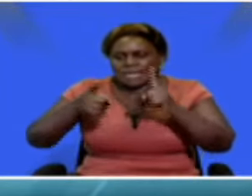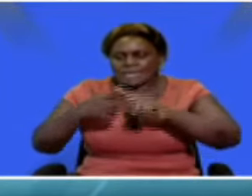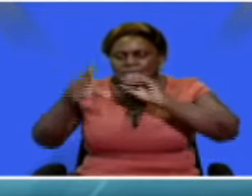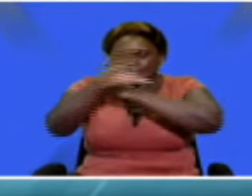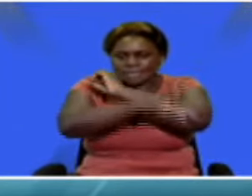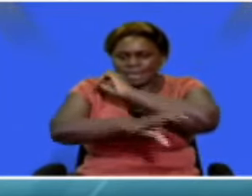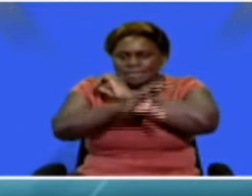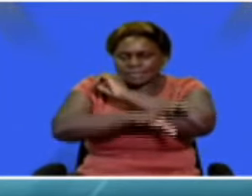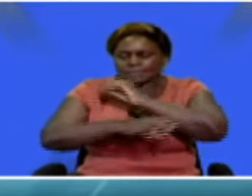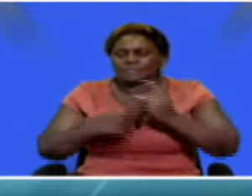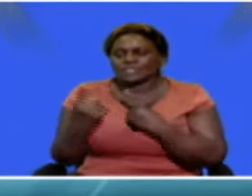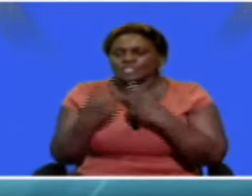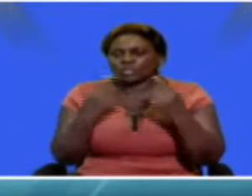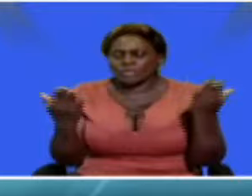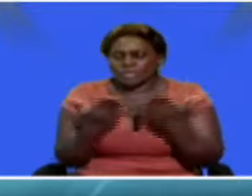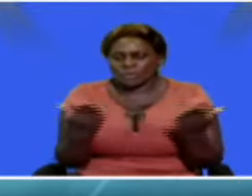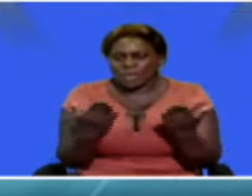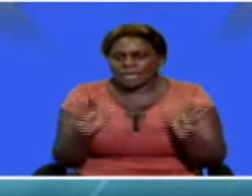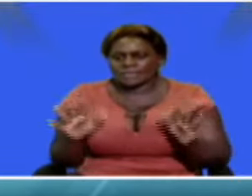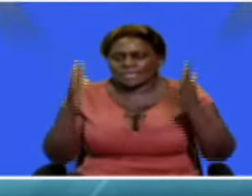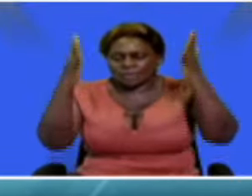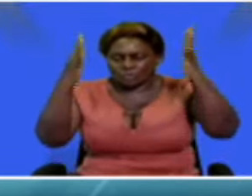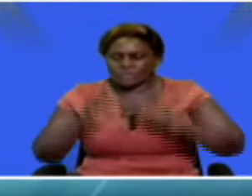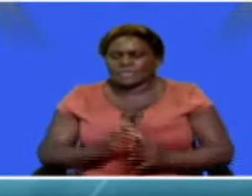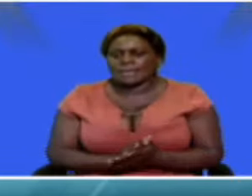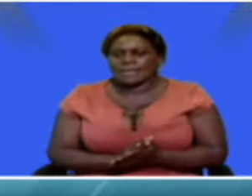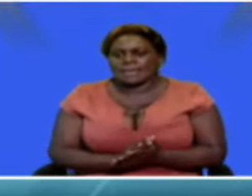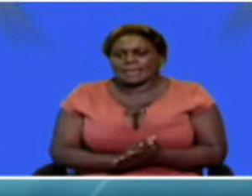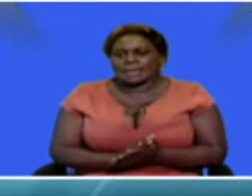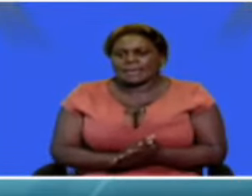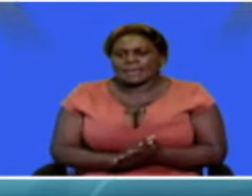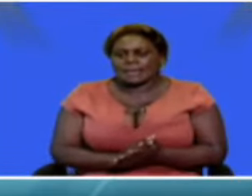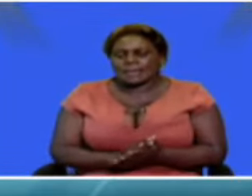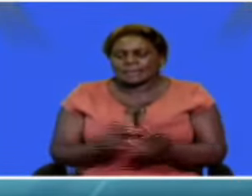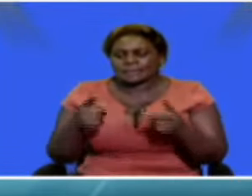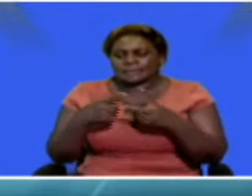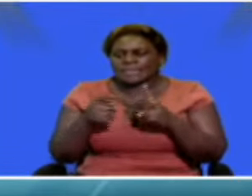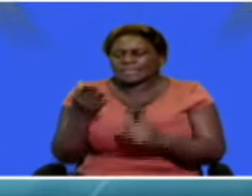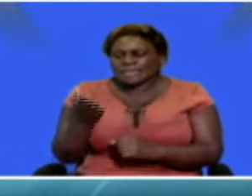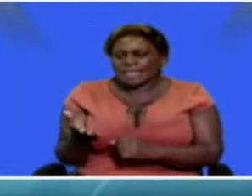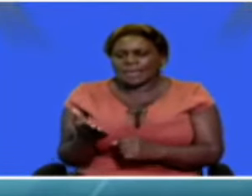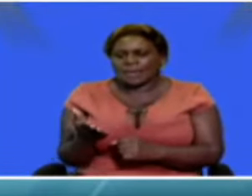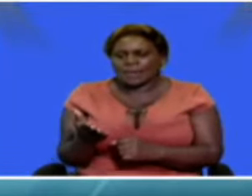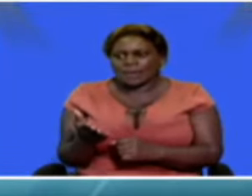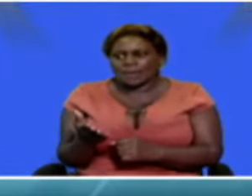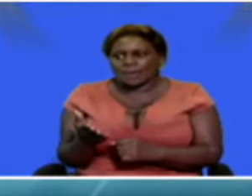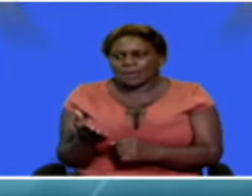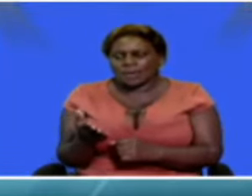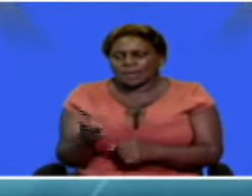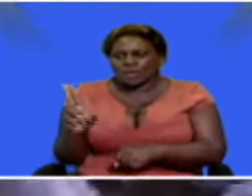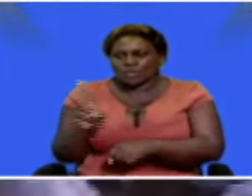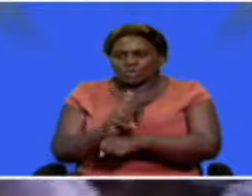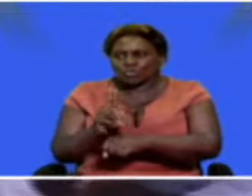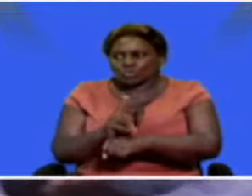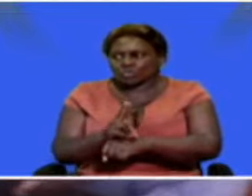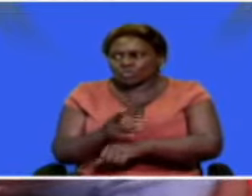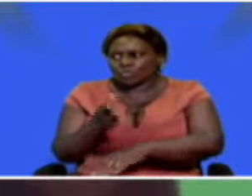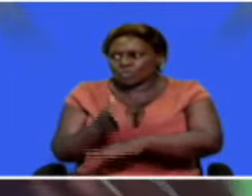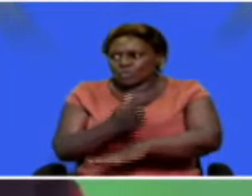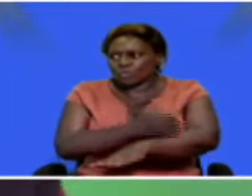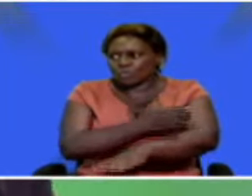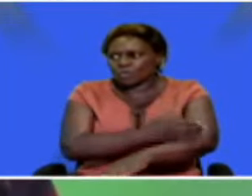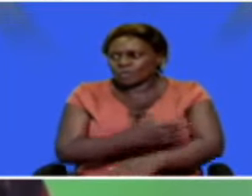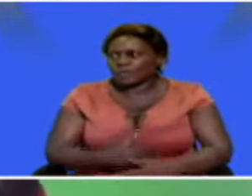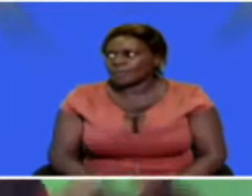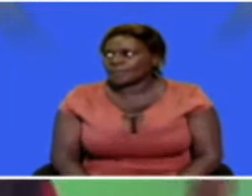country. Ambani was speaking in an event where Maybets launched their GOTHA Euros promotion.